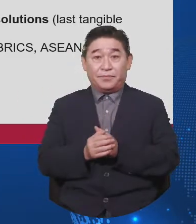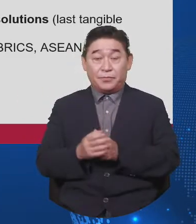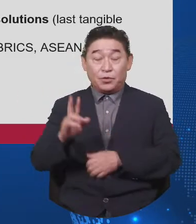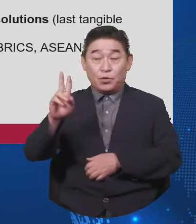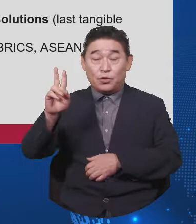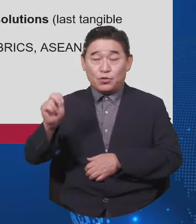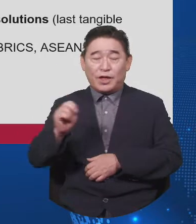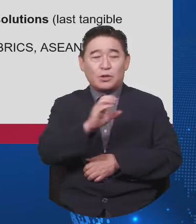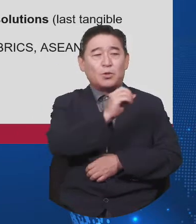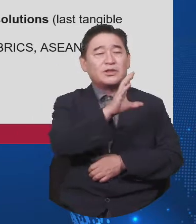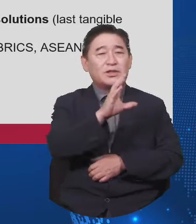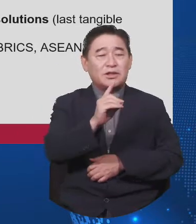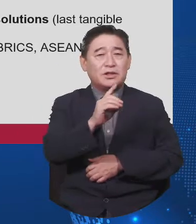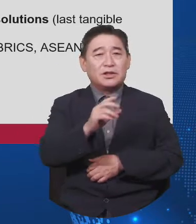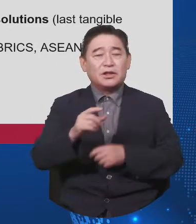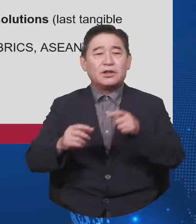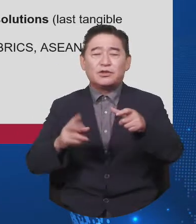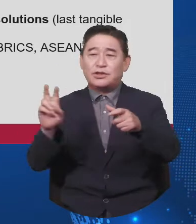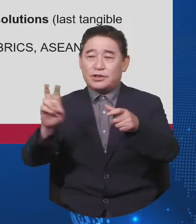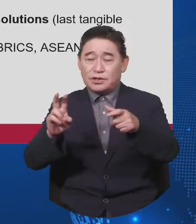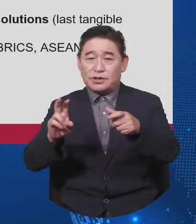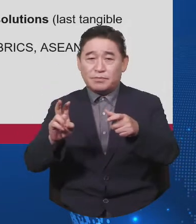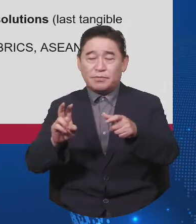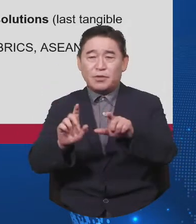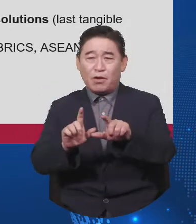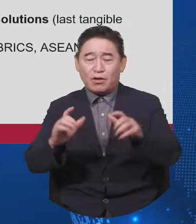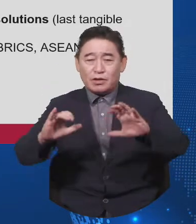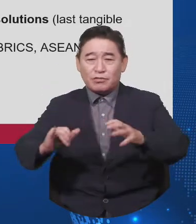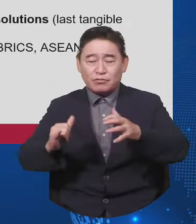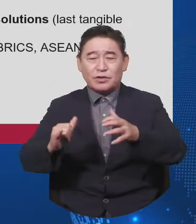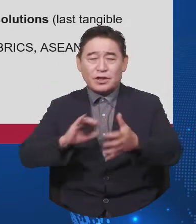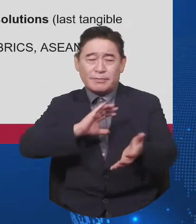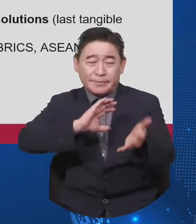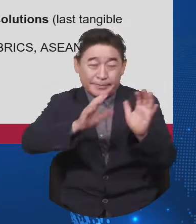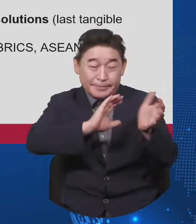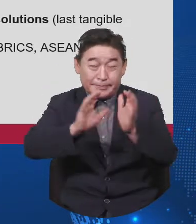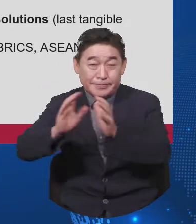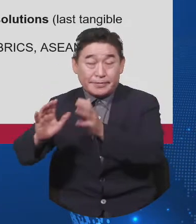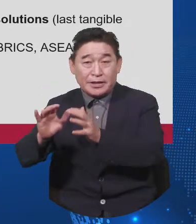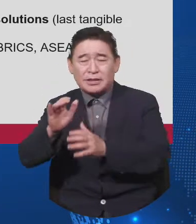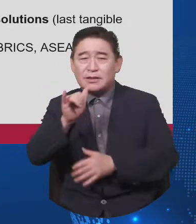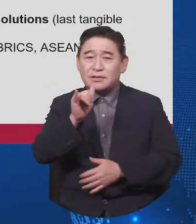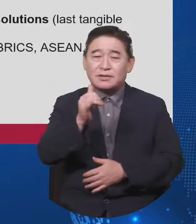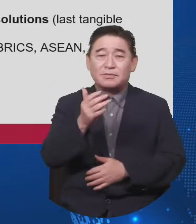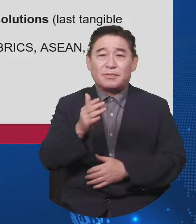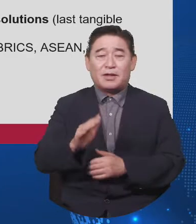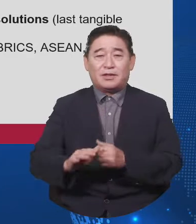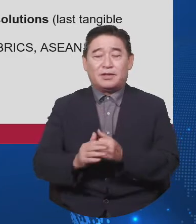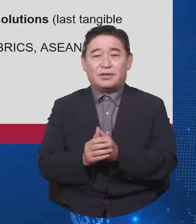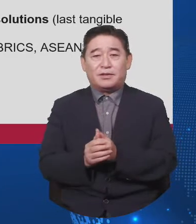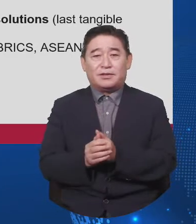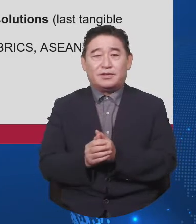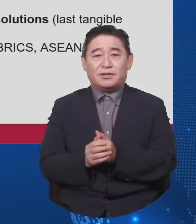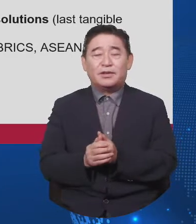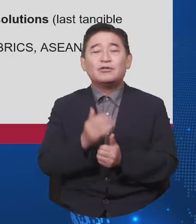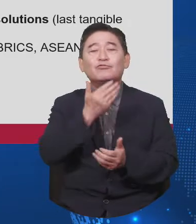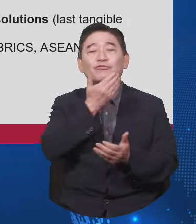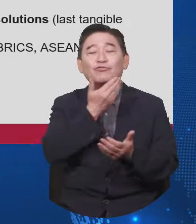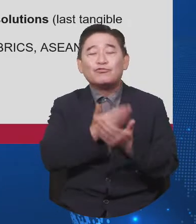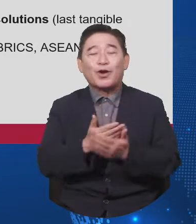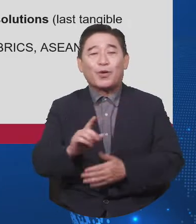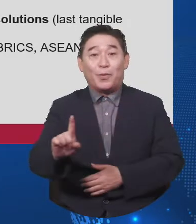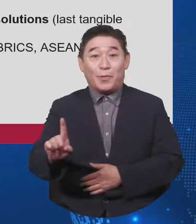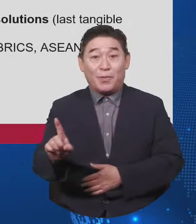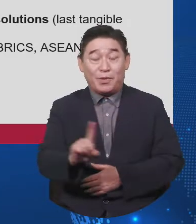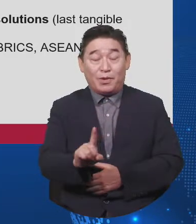OECD, G20, etc. But that would be also quite important discussion. I think especially